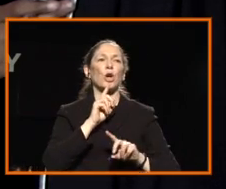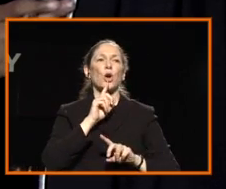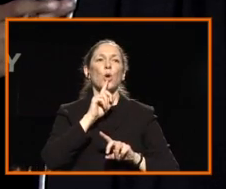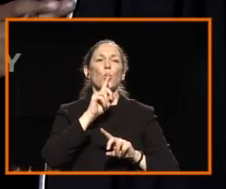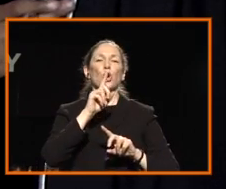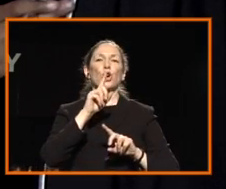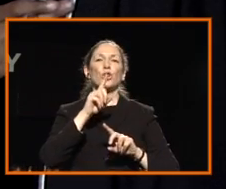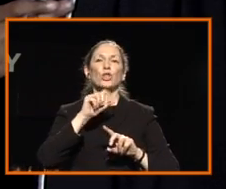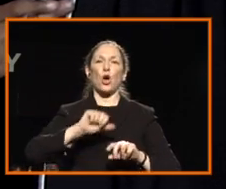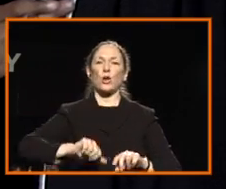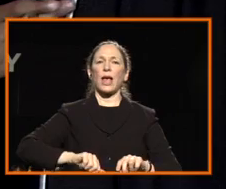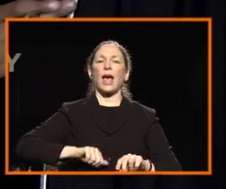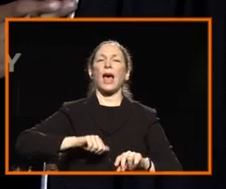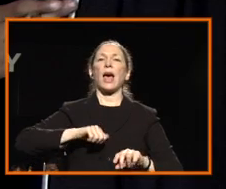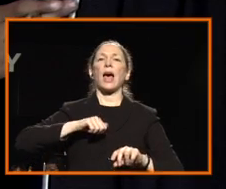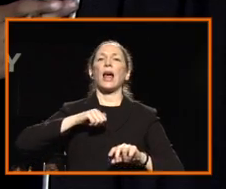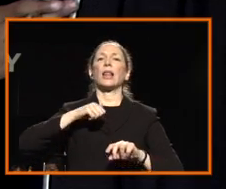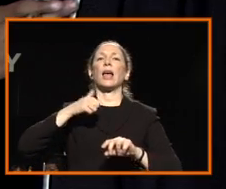watched were so